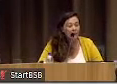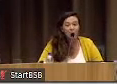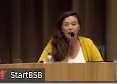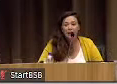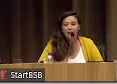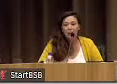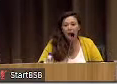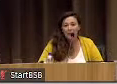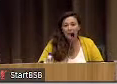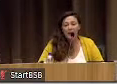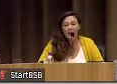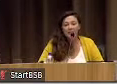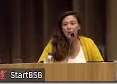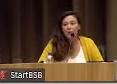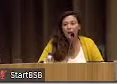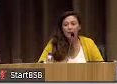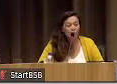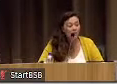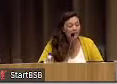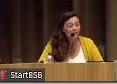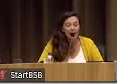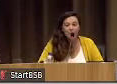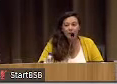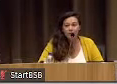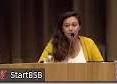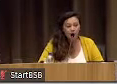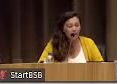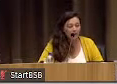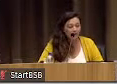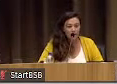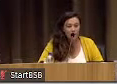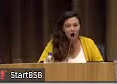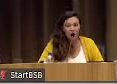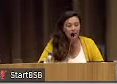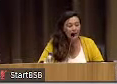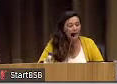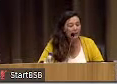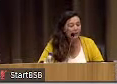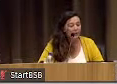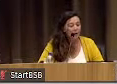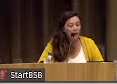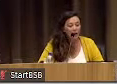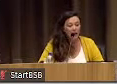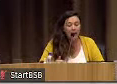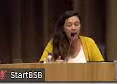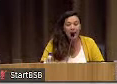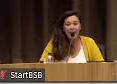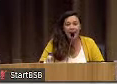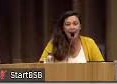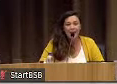that RNDS is not an information systems anymore.